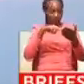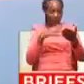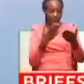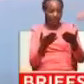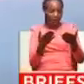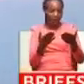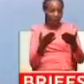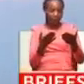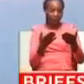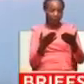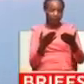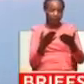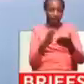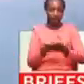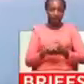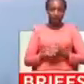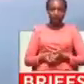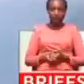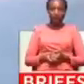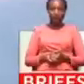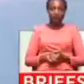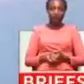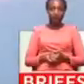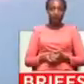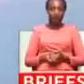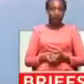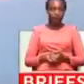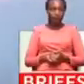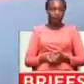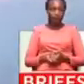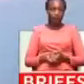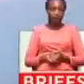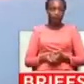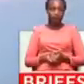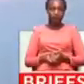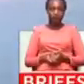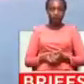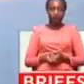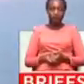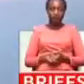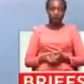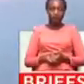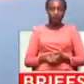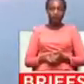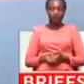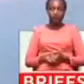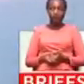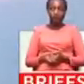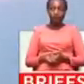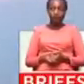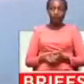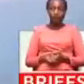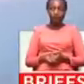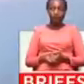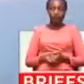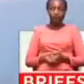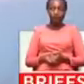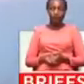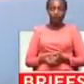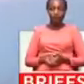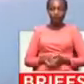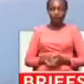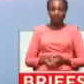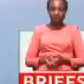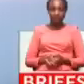of them. And of course, I'll allow Bamboo to, respond to some of these comments. I know one is about your sister, but we'll allow you to answer